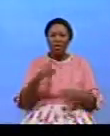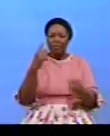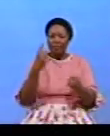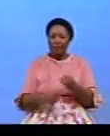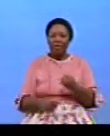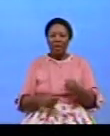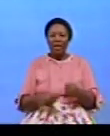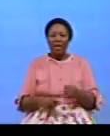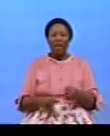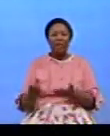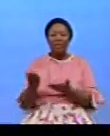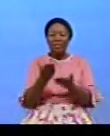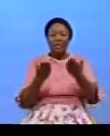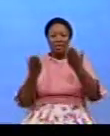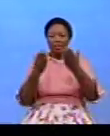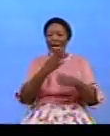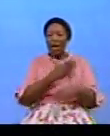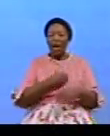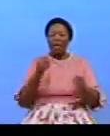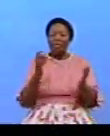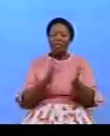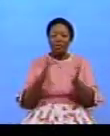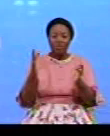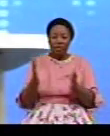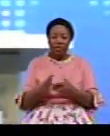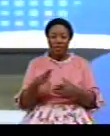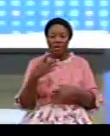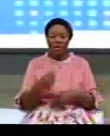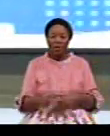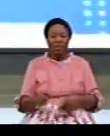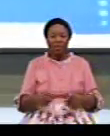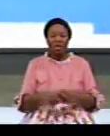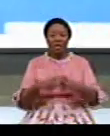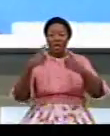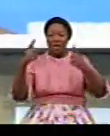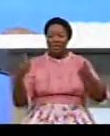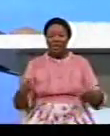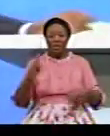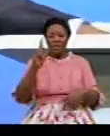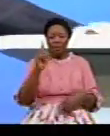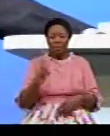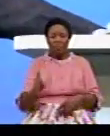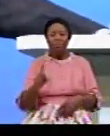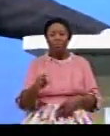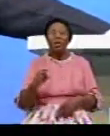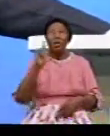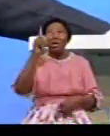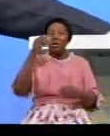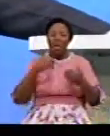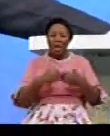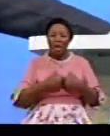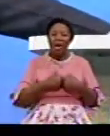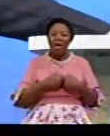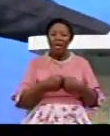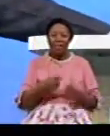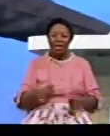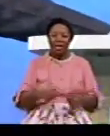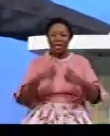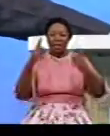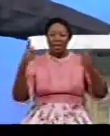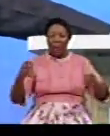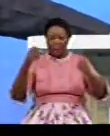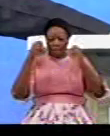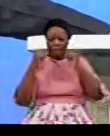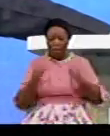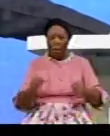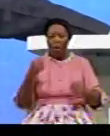gone over that ground. Many thoughts have gone over that heart. And now you hear